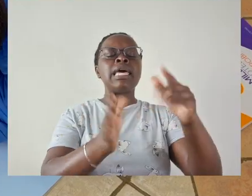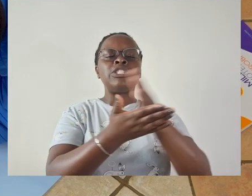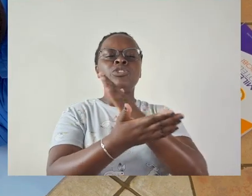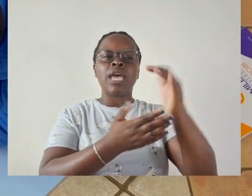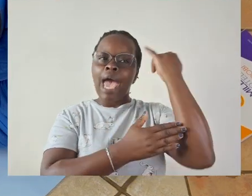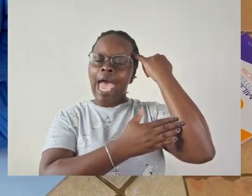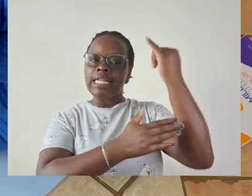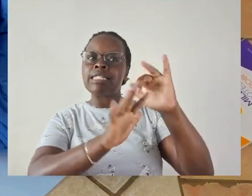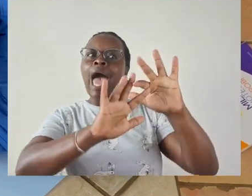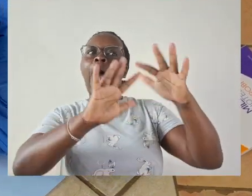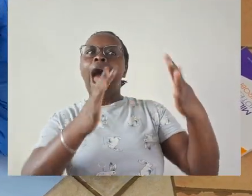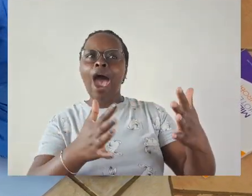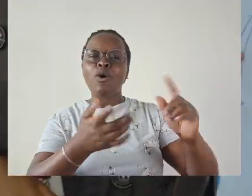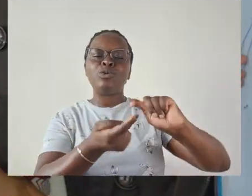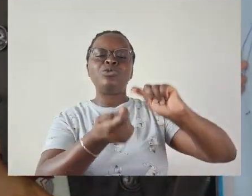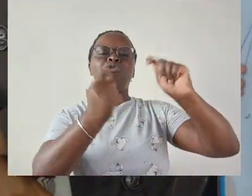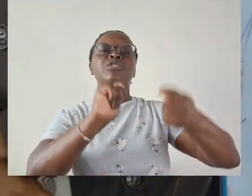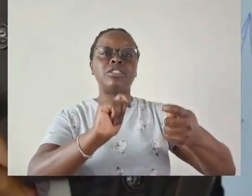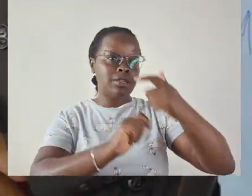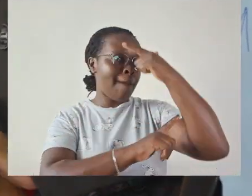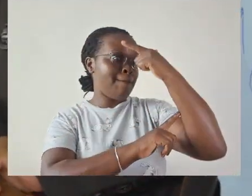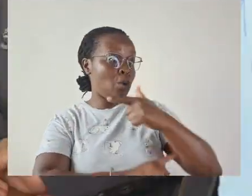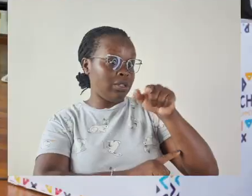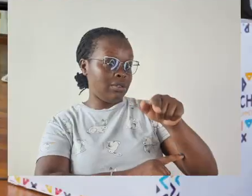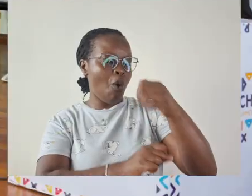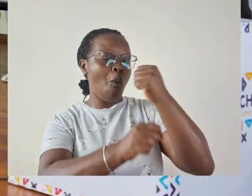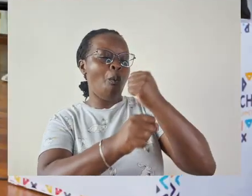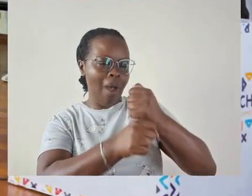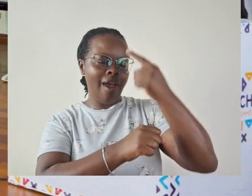how to make this policy actually work for them.